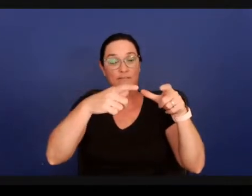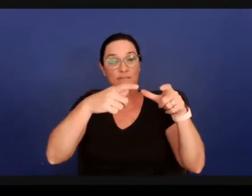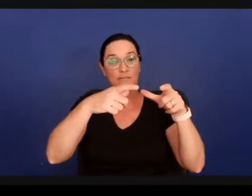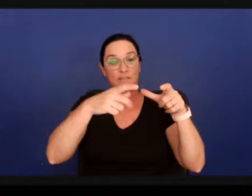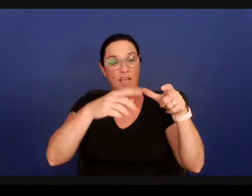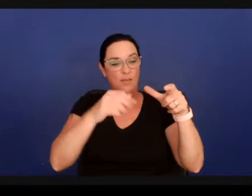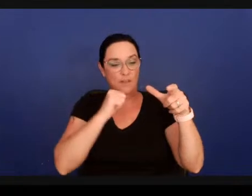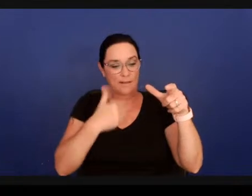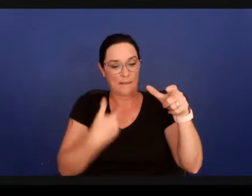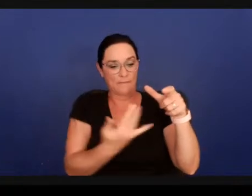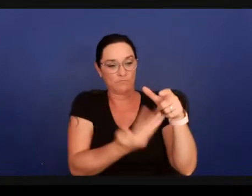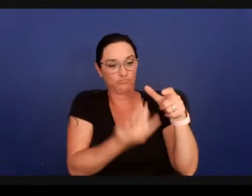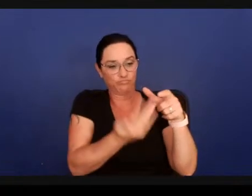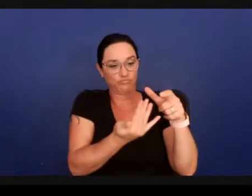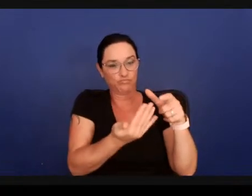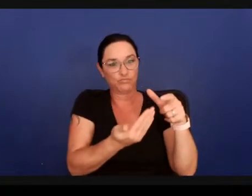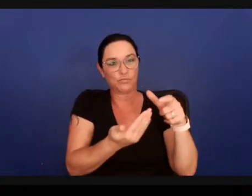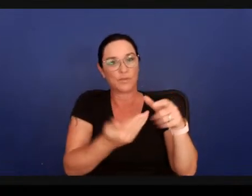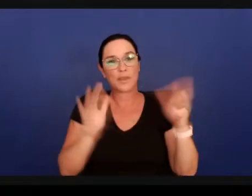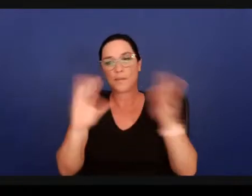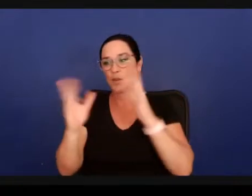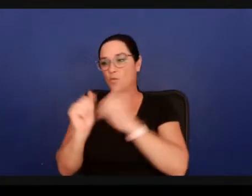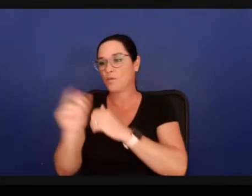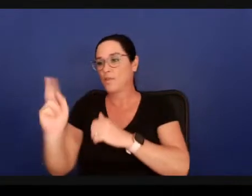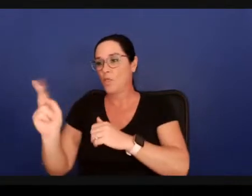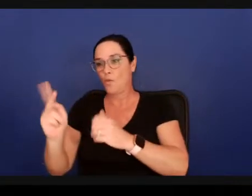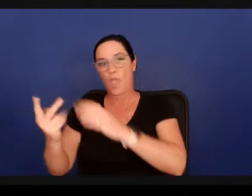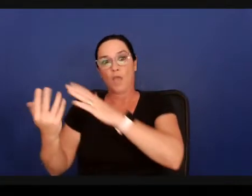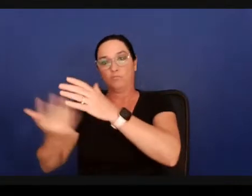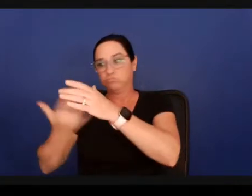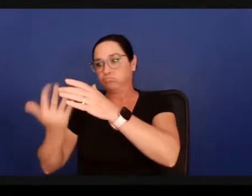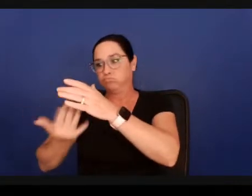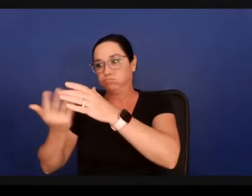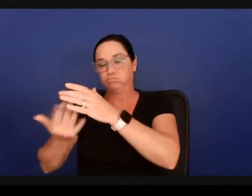short-lived, right? Yeah, not exactly. Yeah, I mean it's interesting